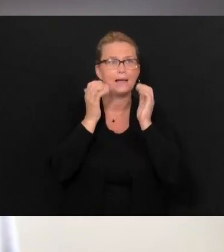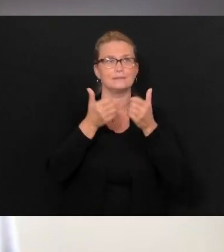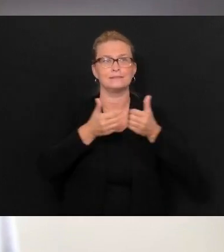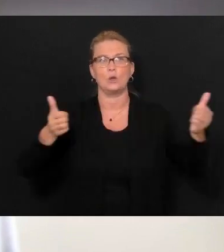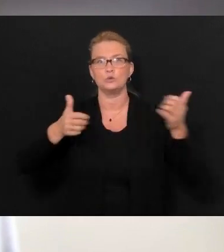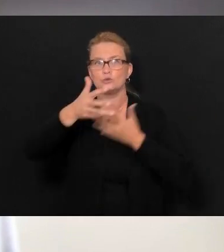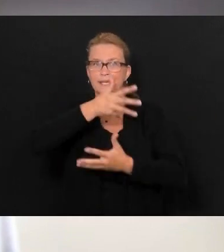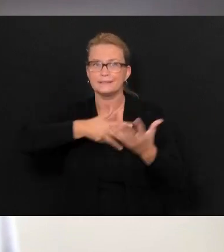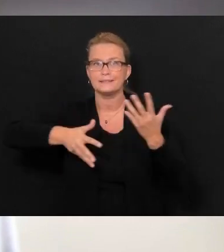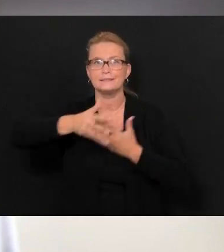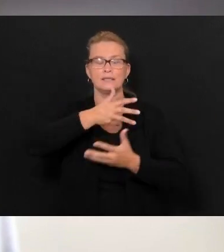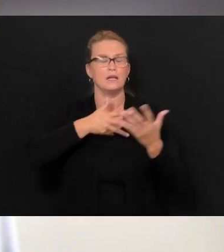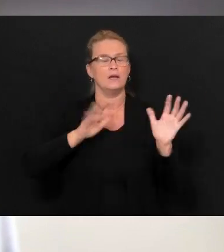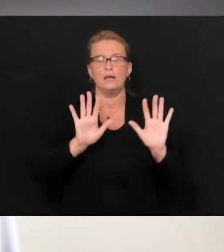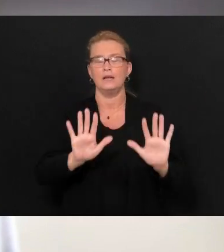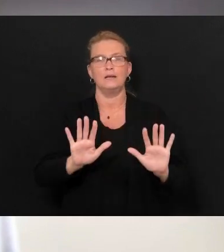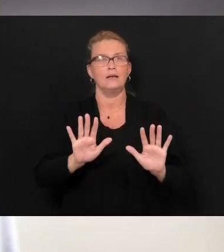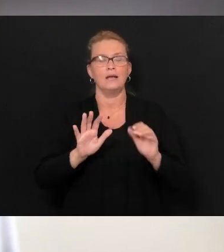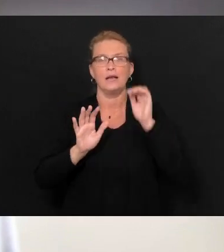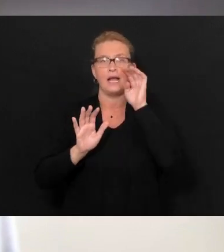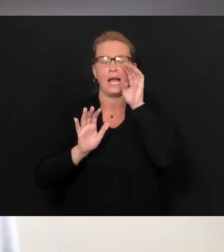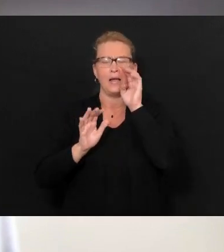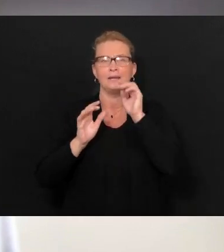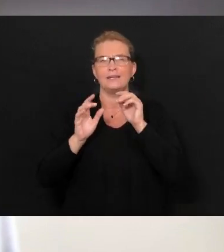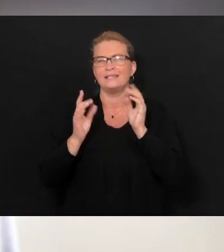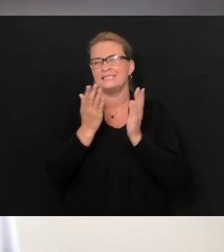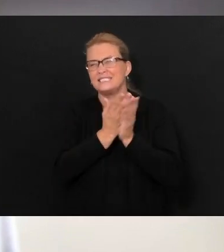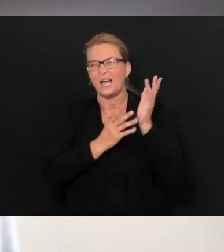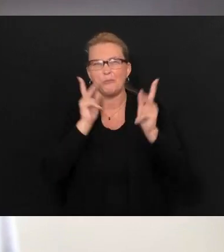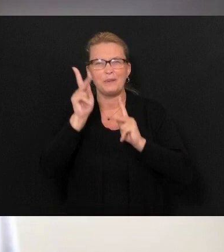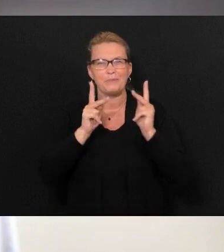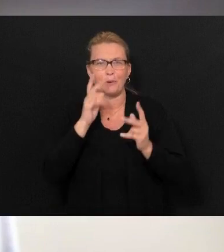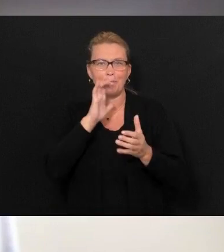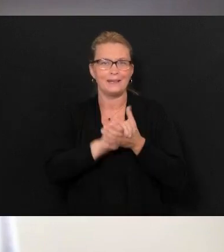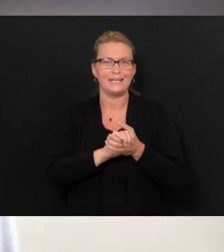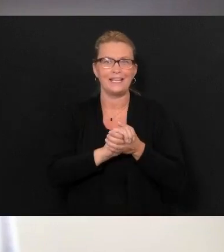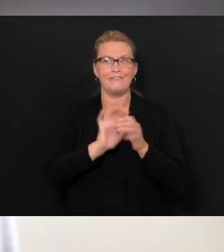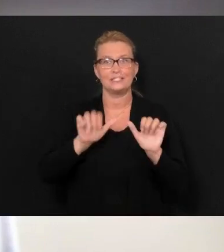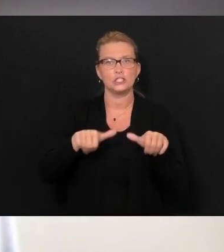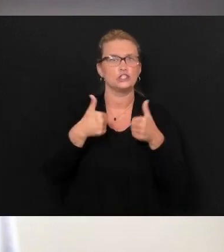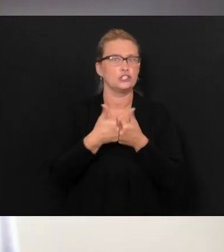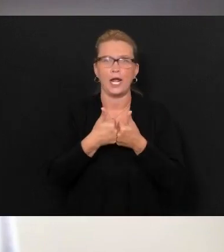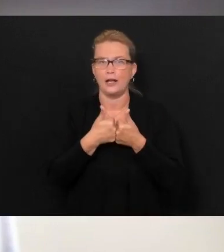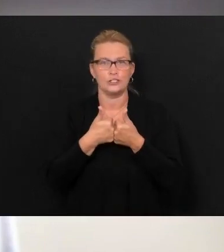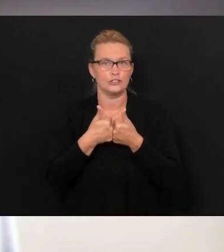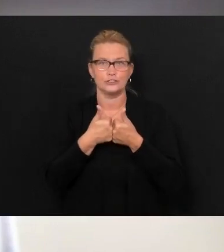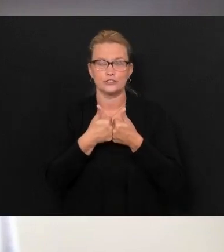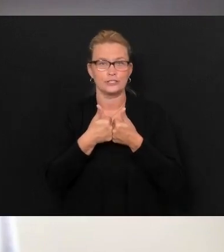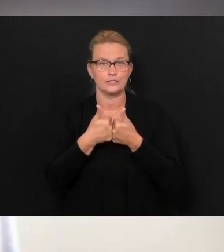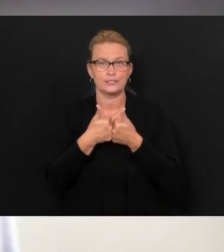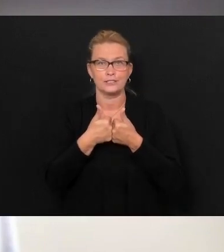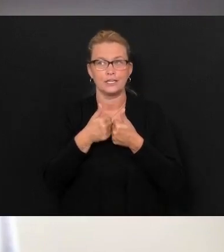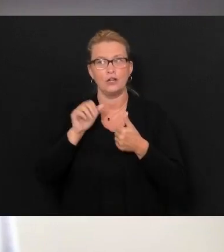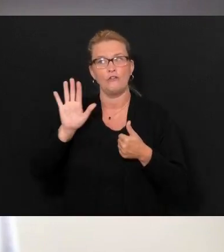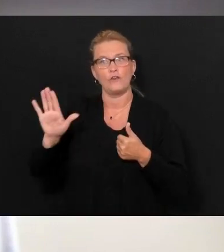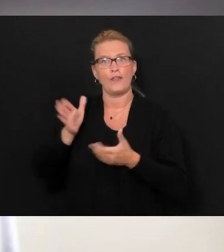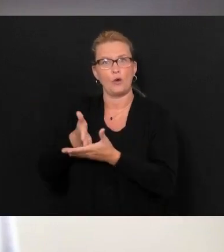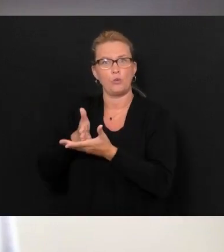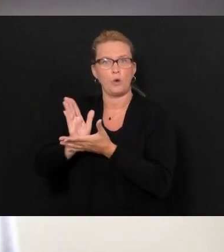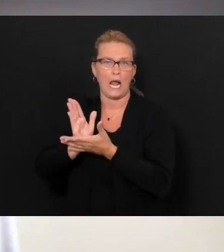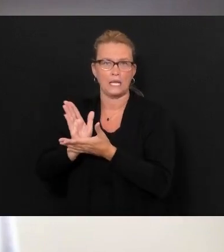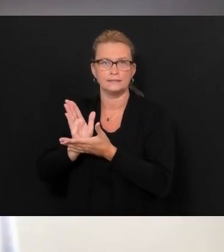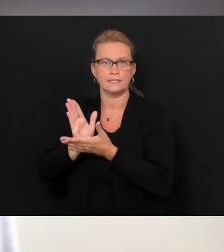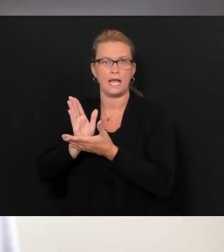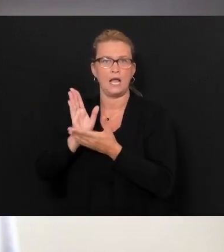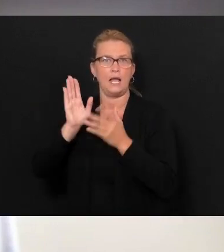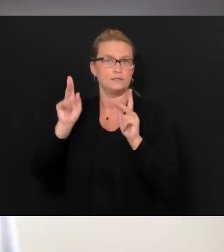things that we're asking folks to do. And some folks believe that's a challenge to individual rights. But I just